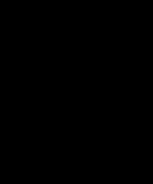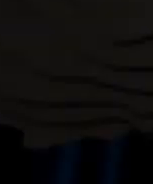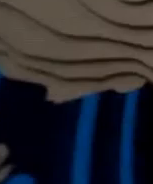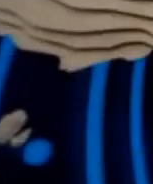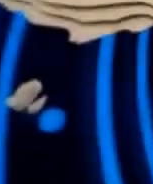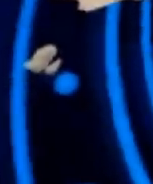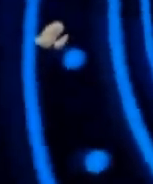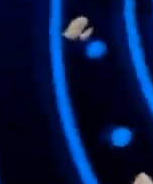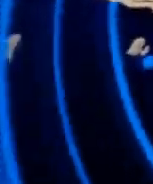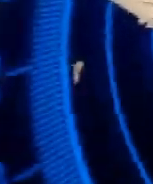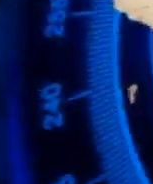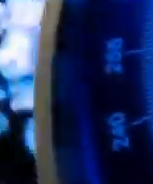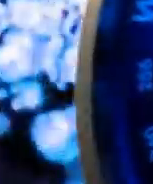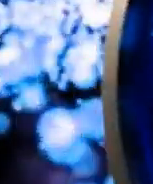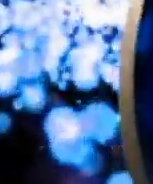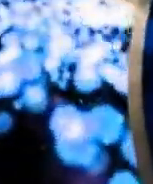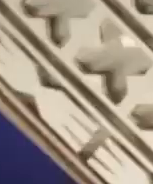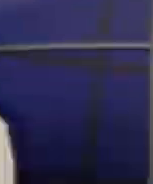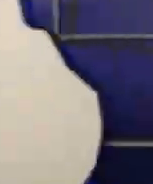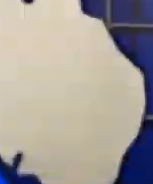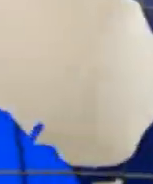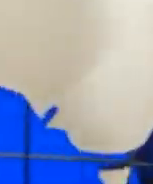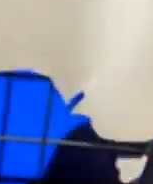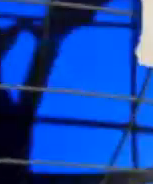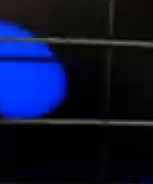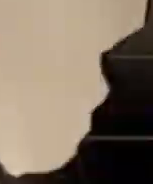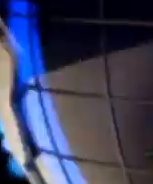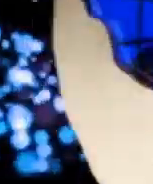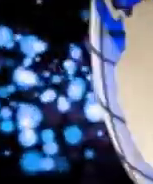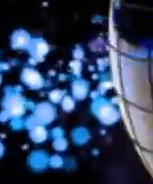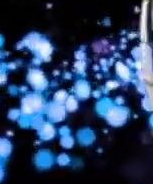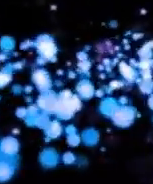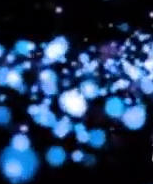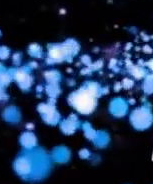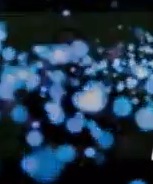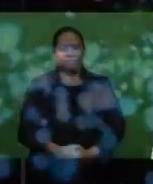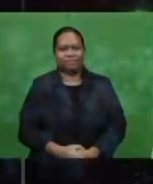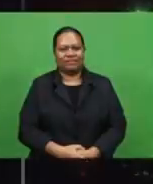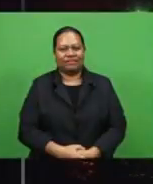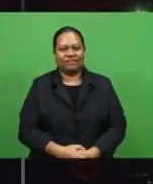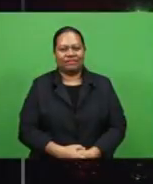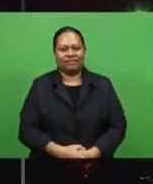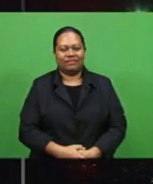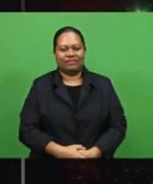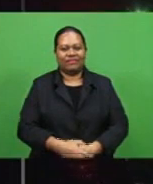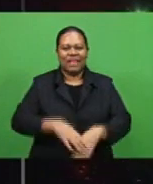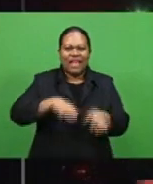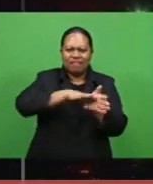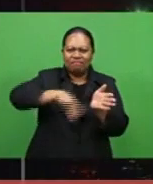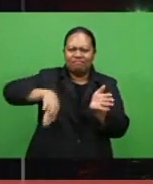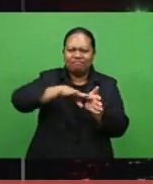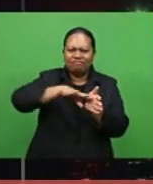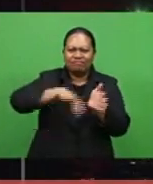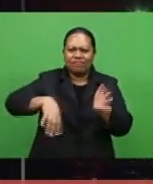radio